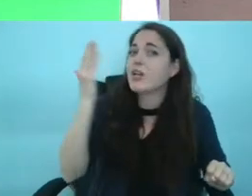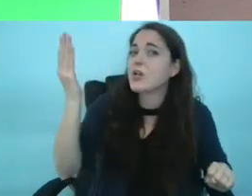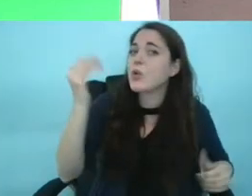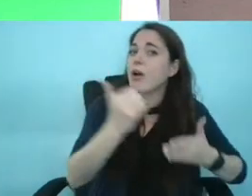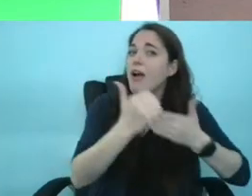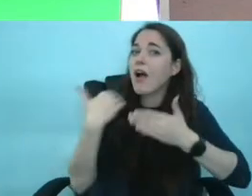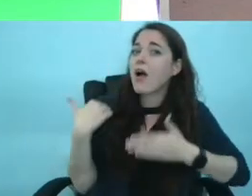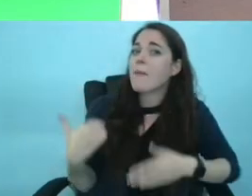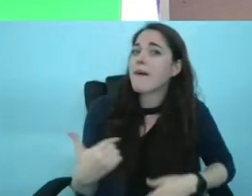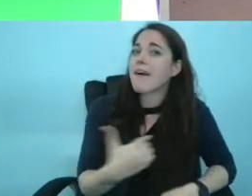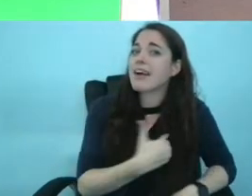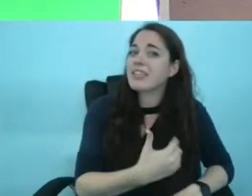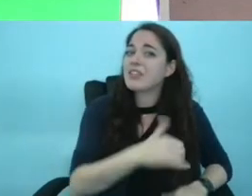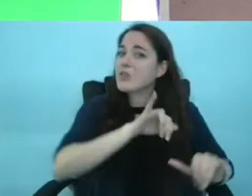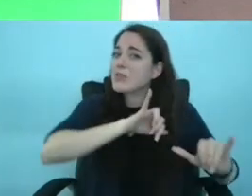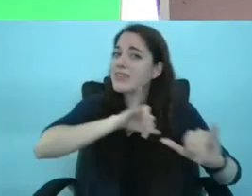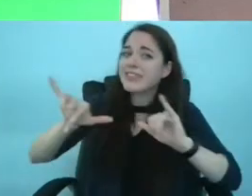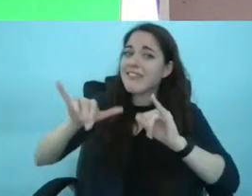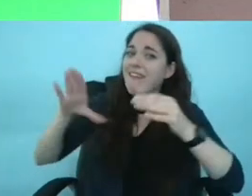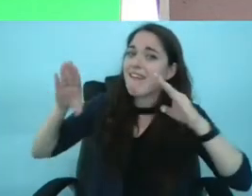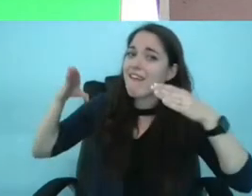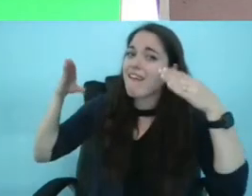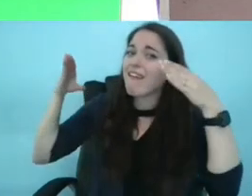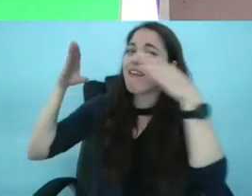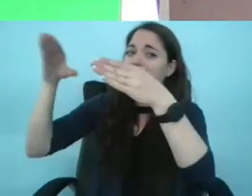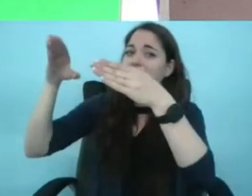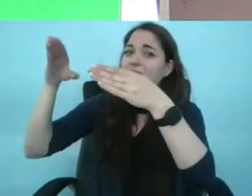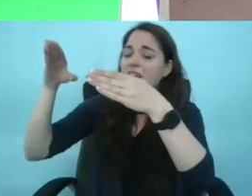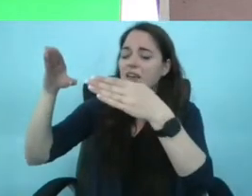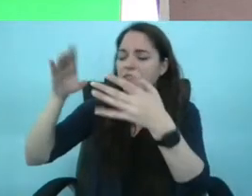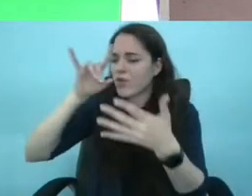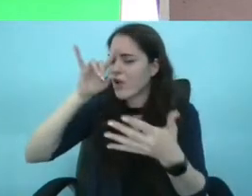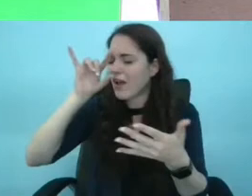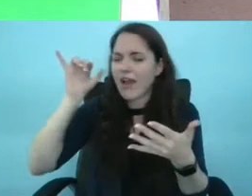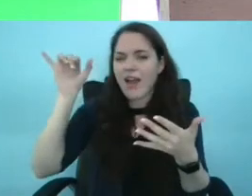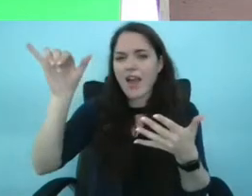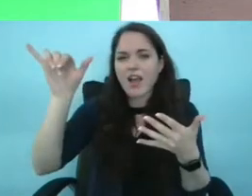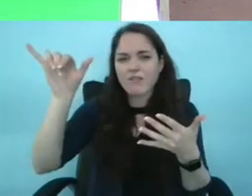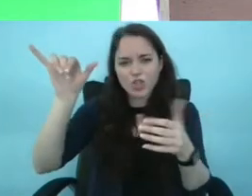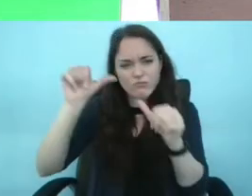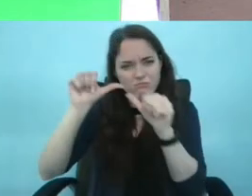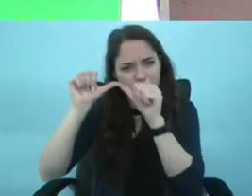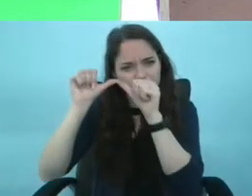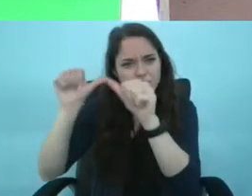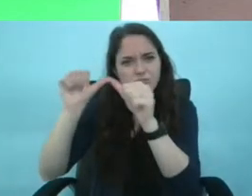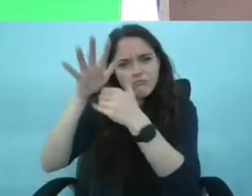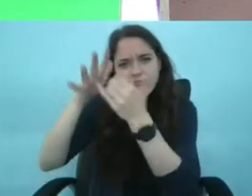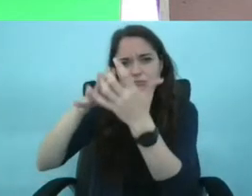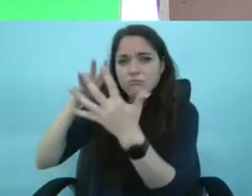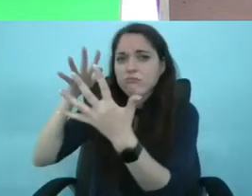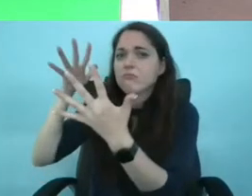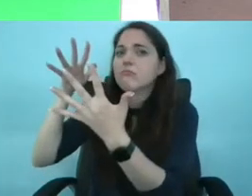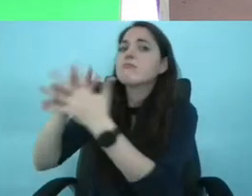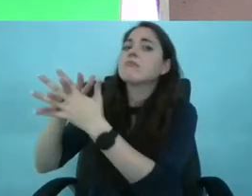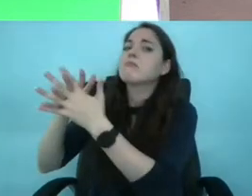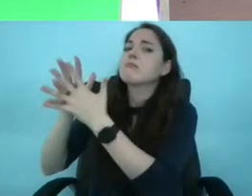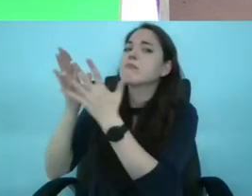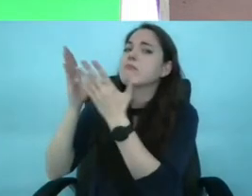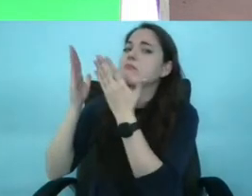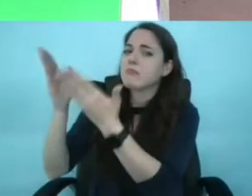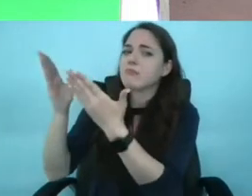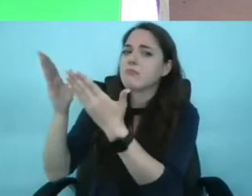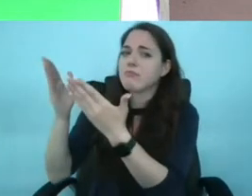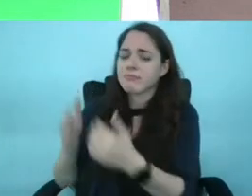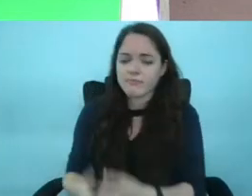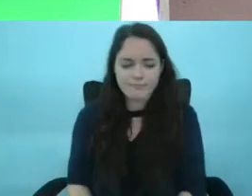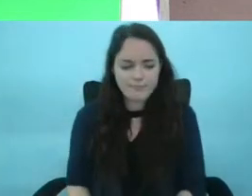hand, may we forever stand true to our God, true to our native land.